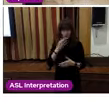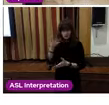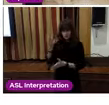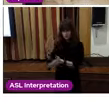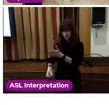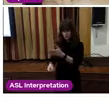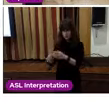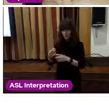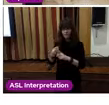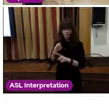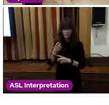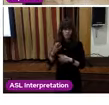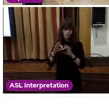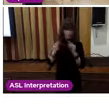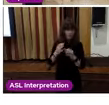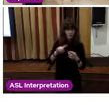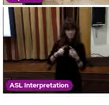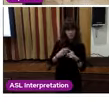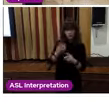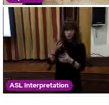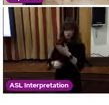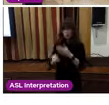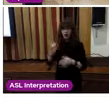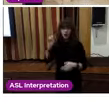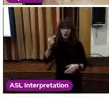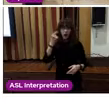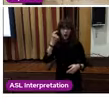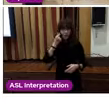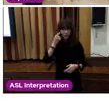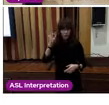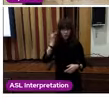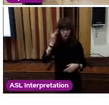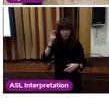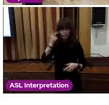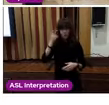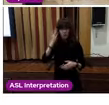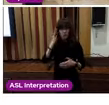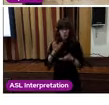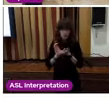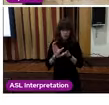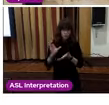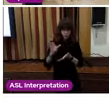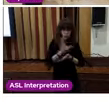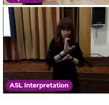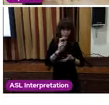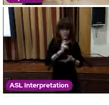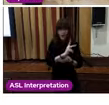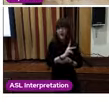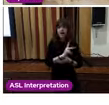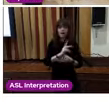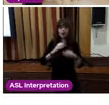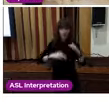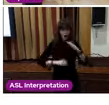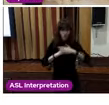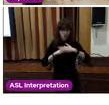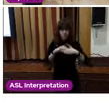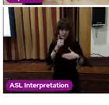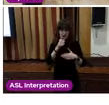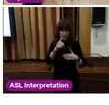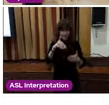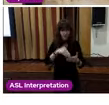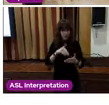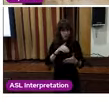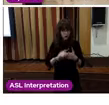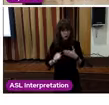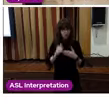will reimburse 100% of your expenses to laying that person to rest up to $10,000.